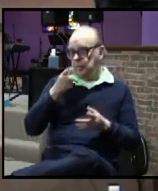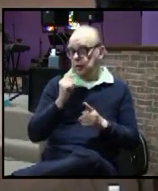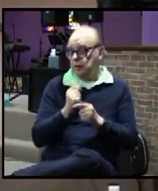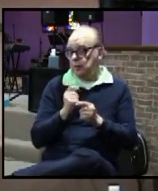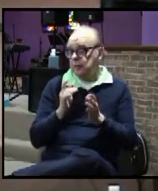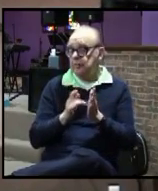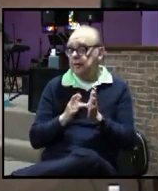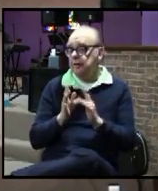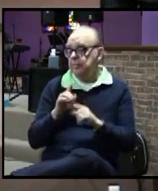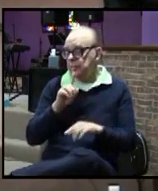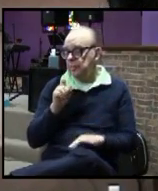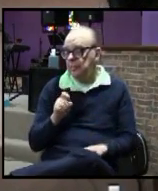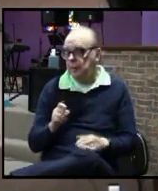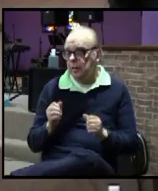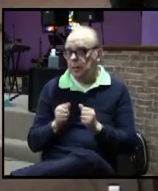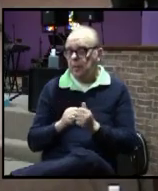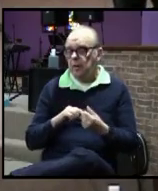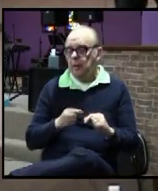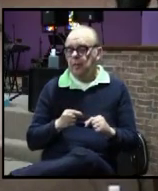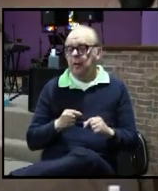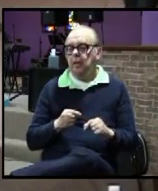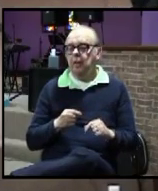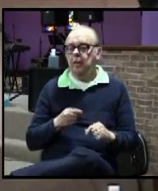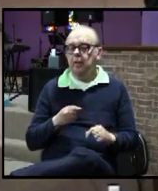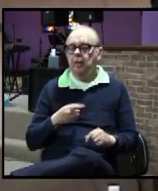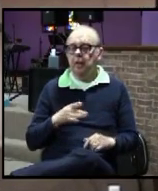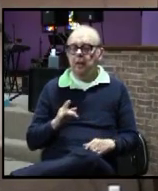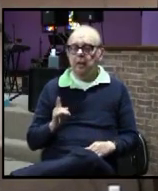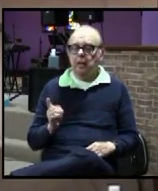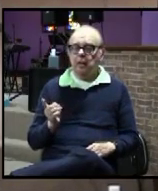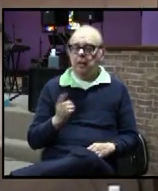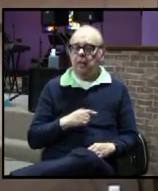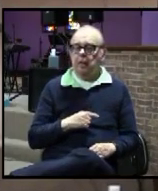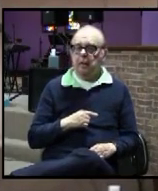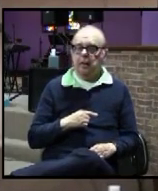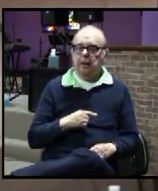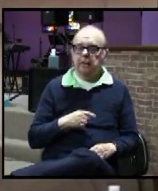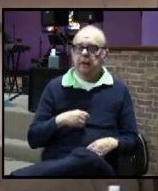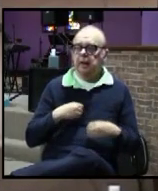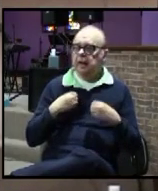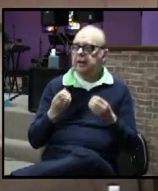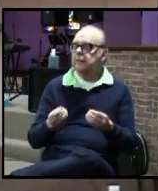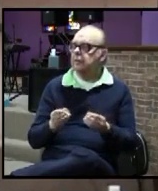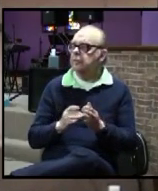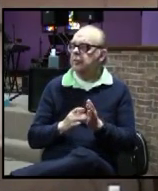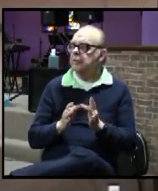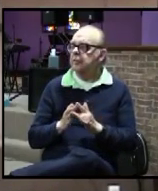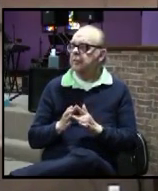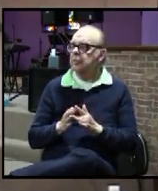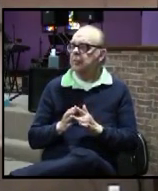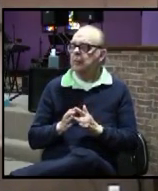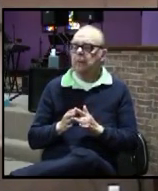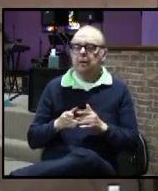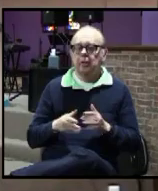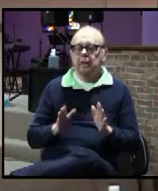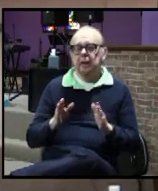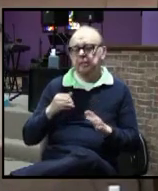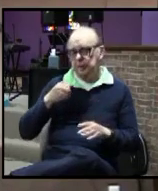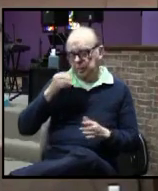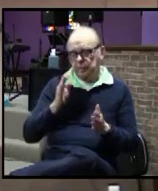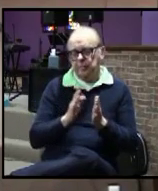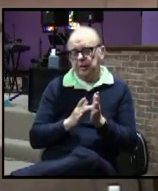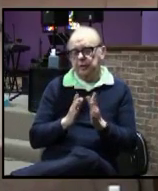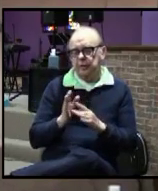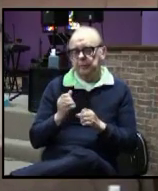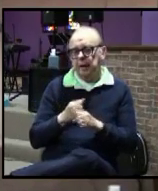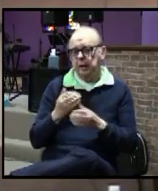Would you trust Jesus with the hurt and pain you've experienced? Would you come to him with that and let him make